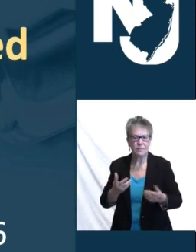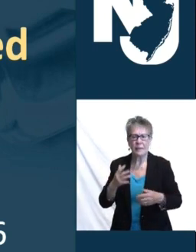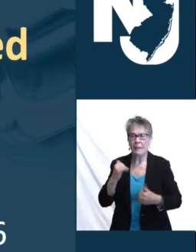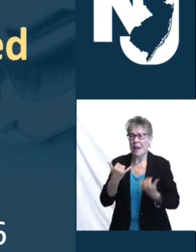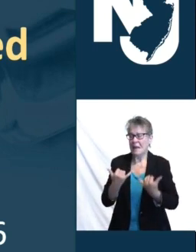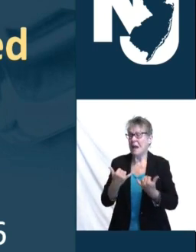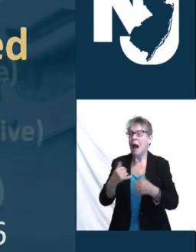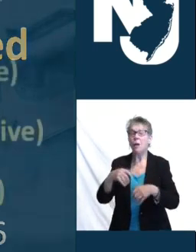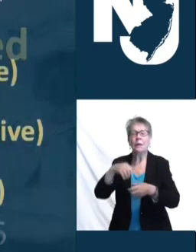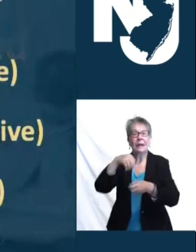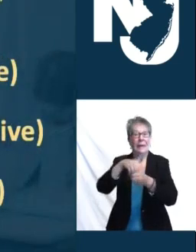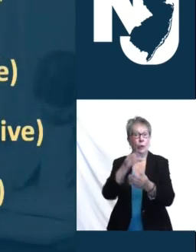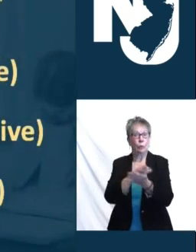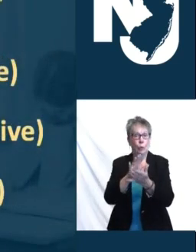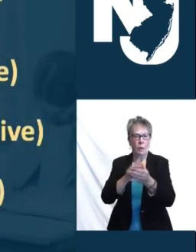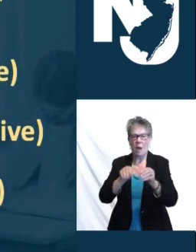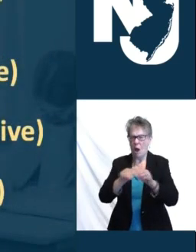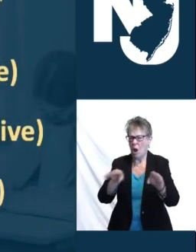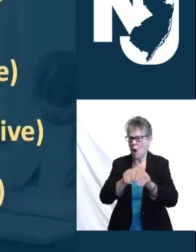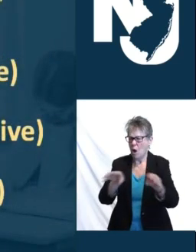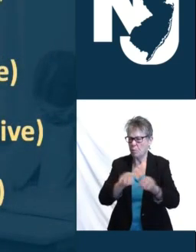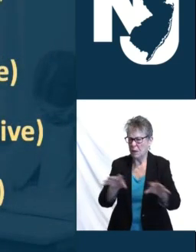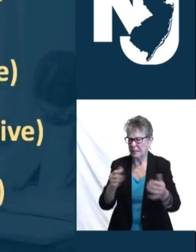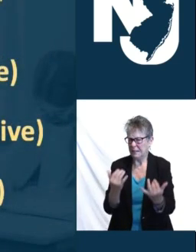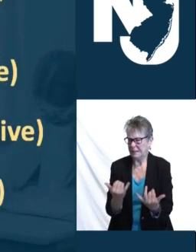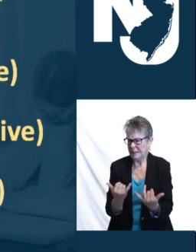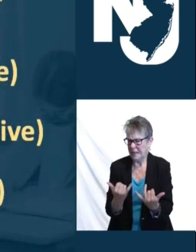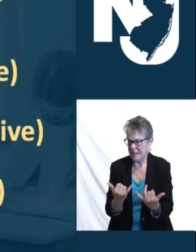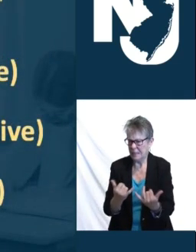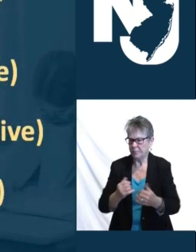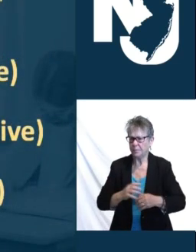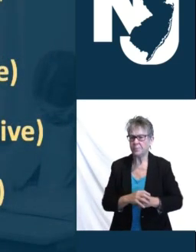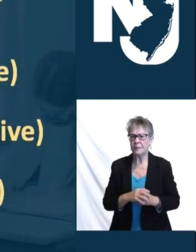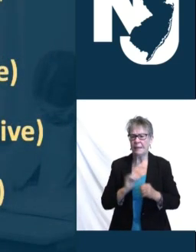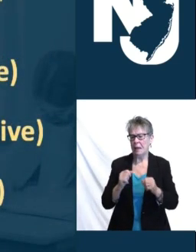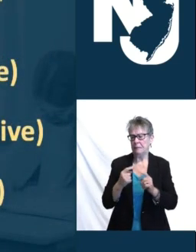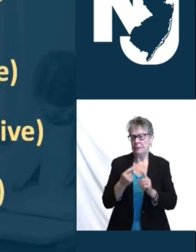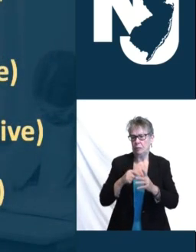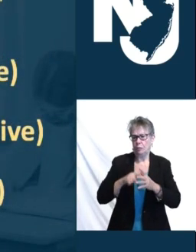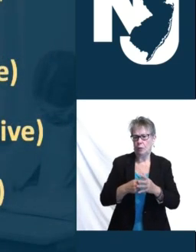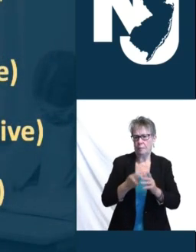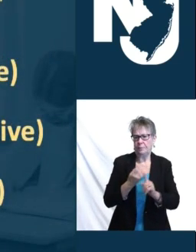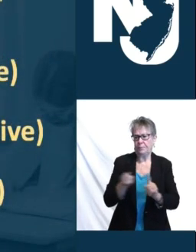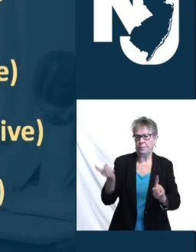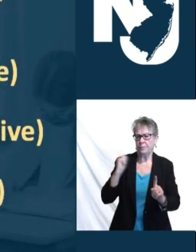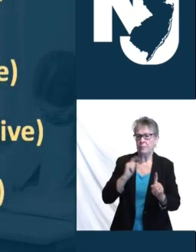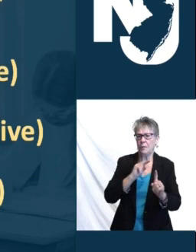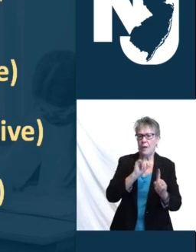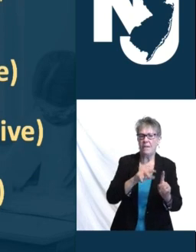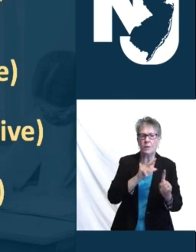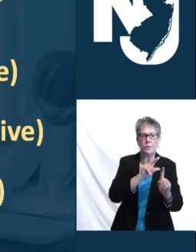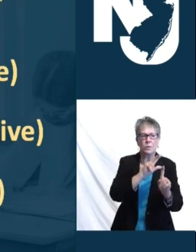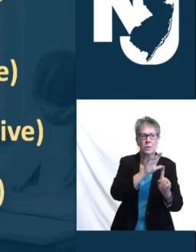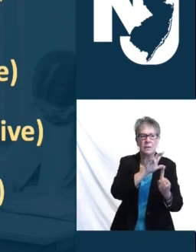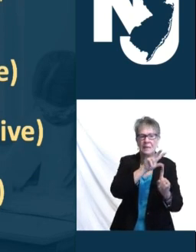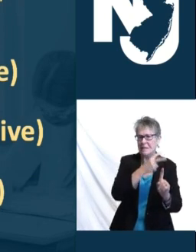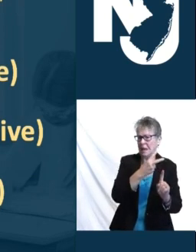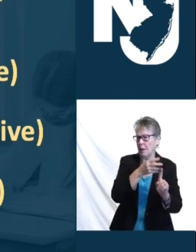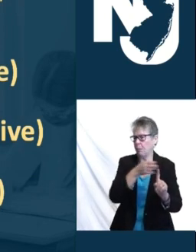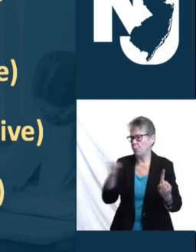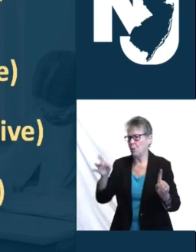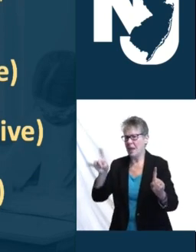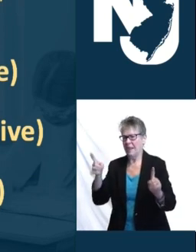front. These numbers take us through last Monday, November 8th. For the week of November 1st, there were